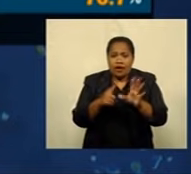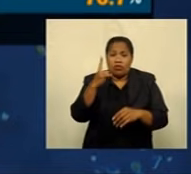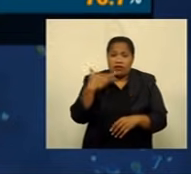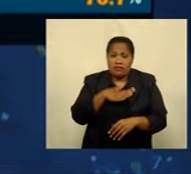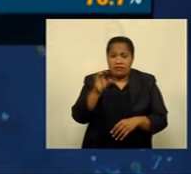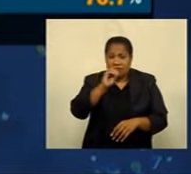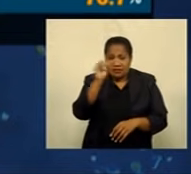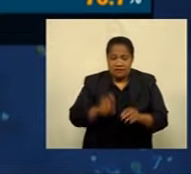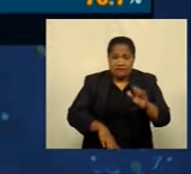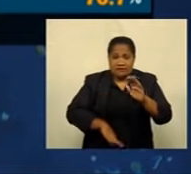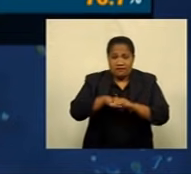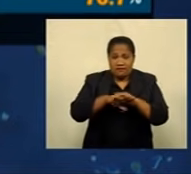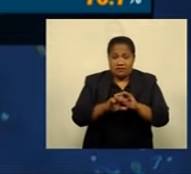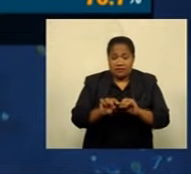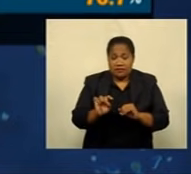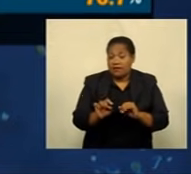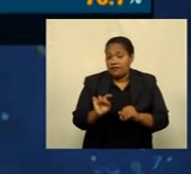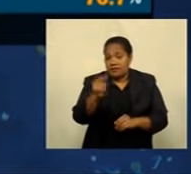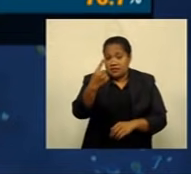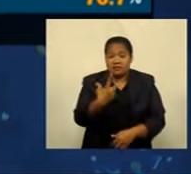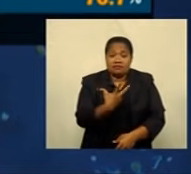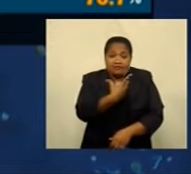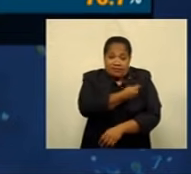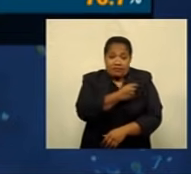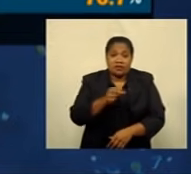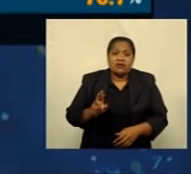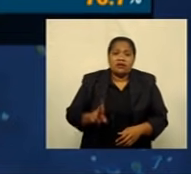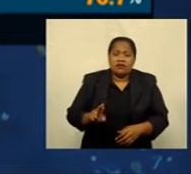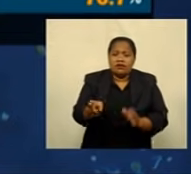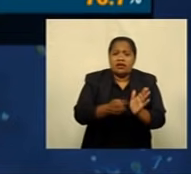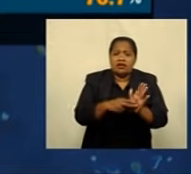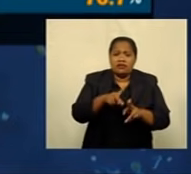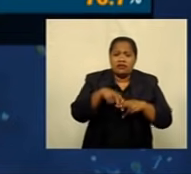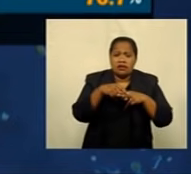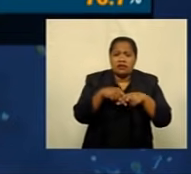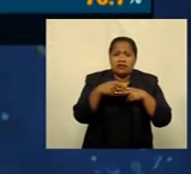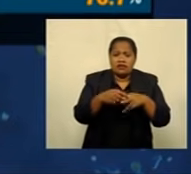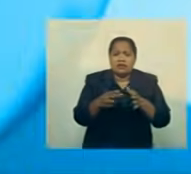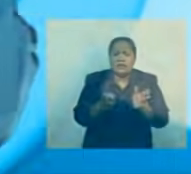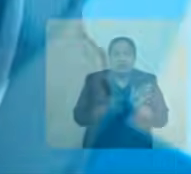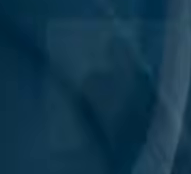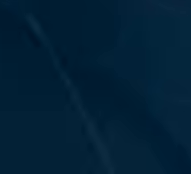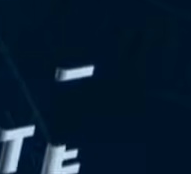jabbed, Rewa and Narongga provinces, Nandi and Naitasiri.